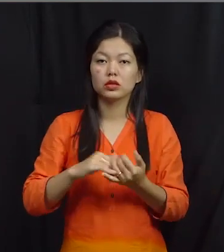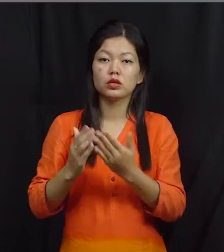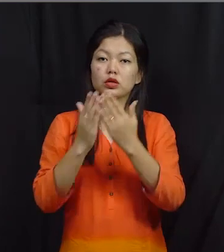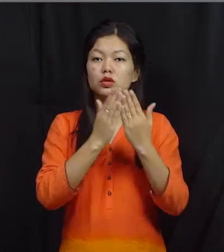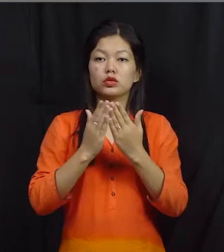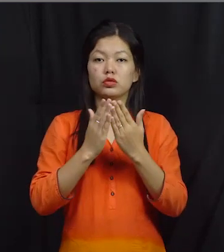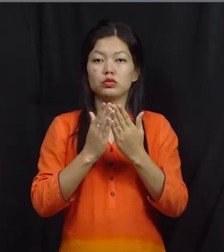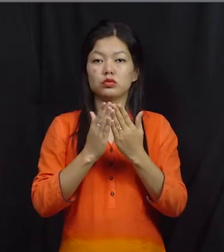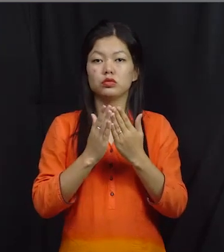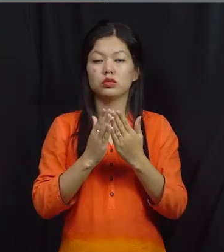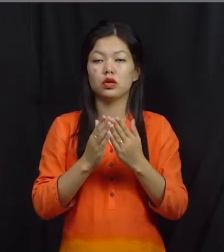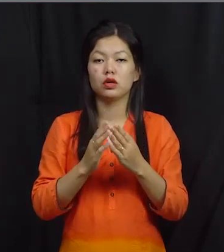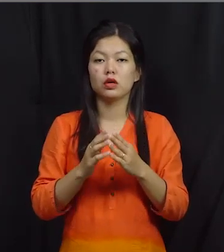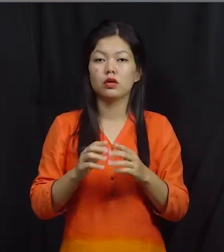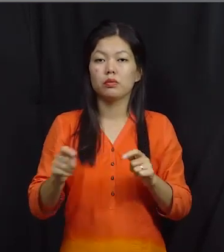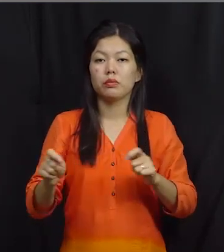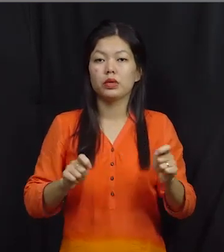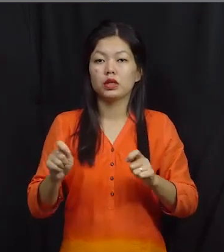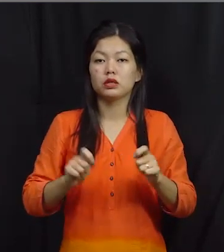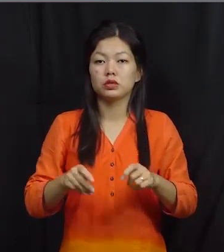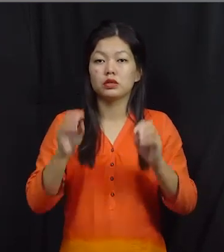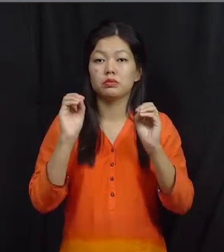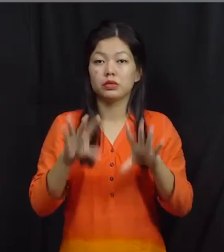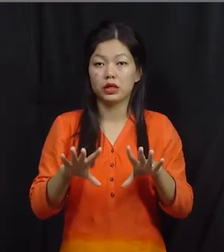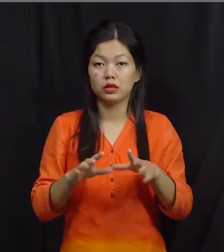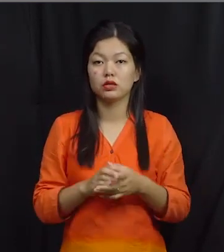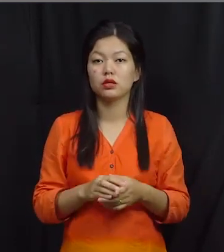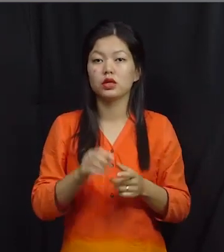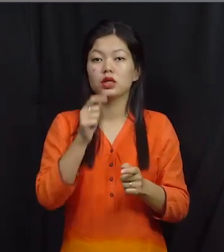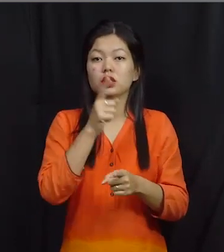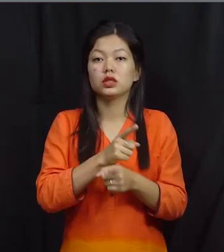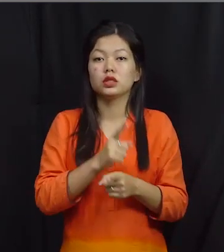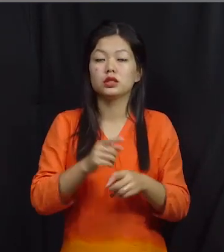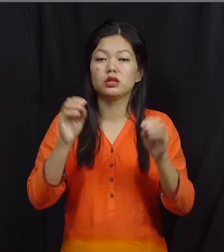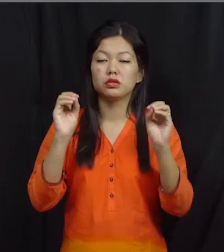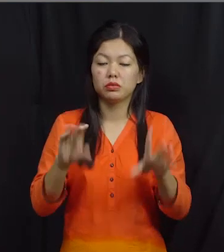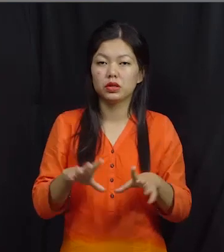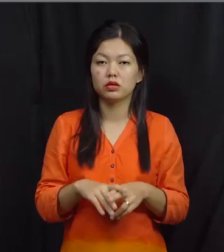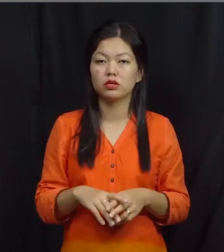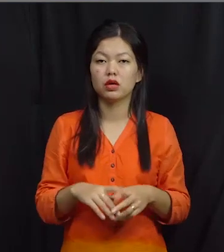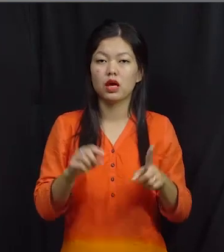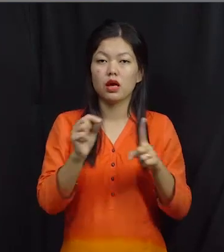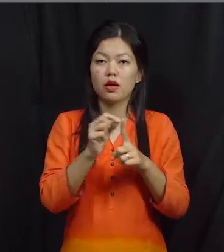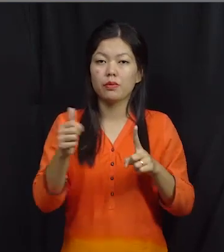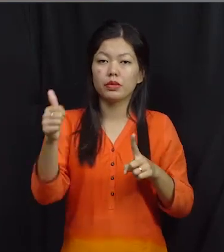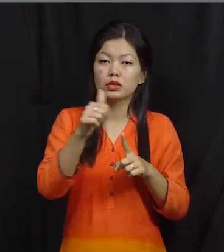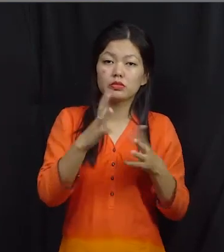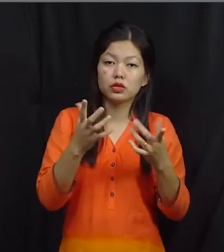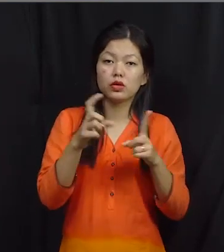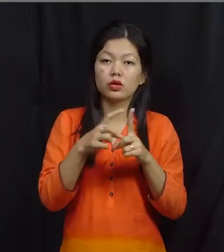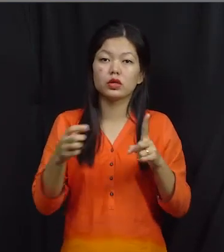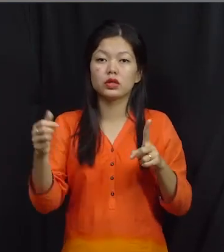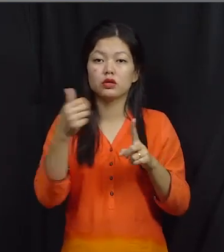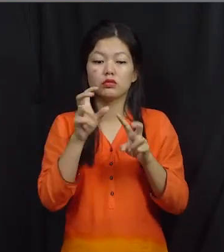For example, if the school have higher secondary section, the art and the science stream, then every year